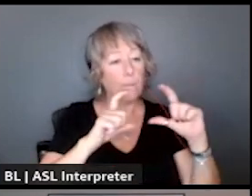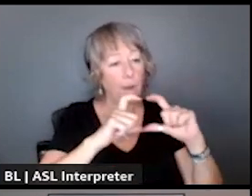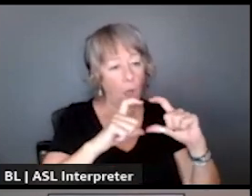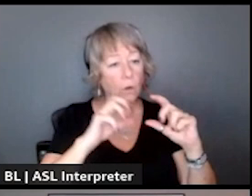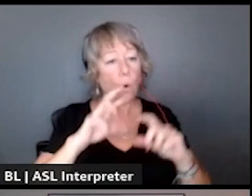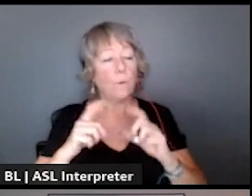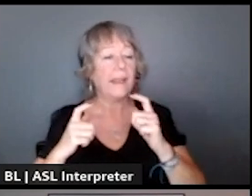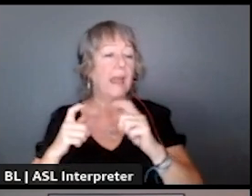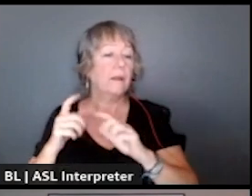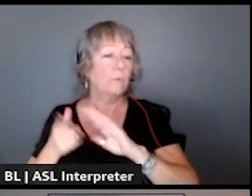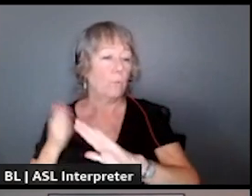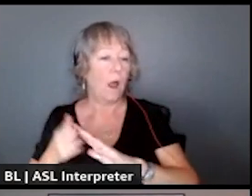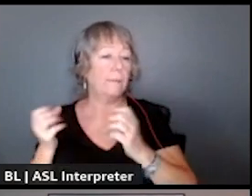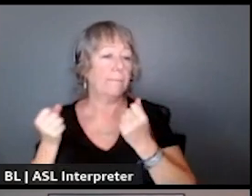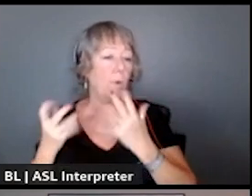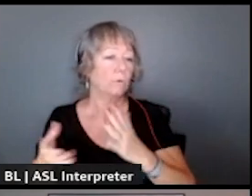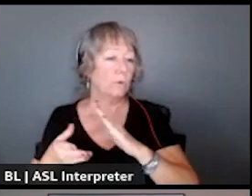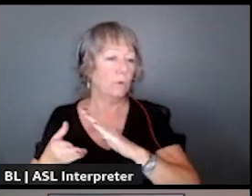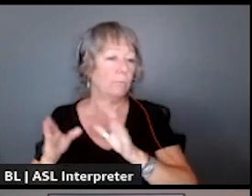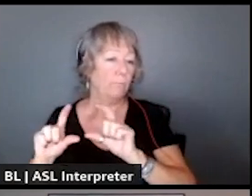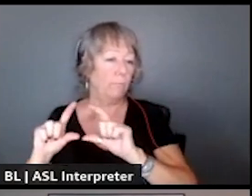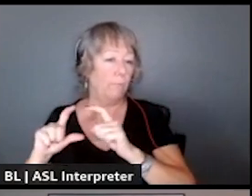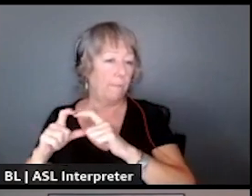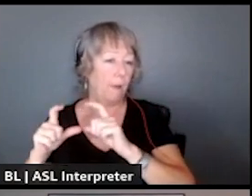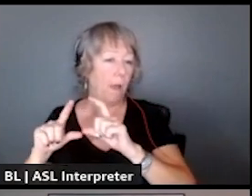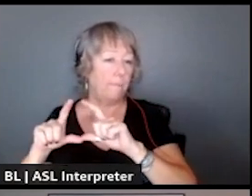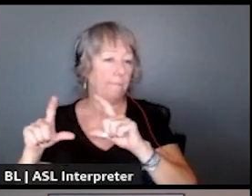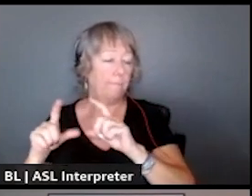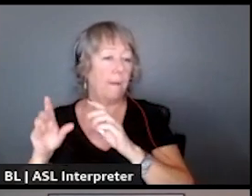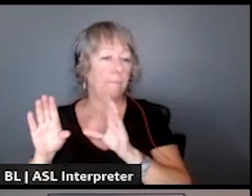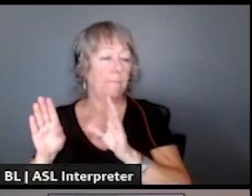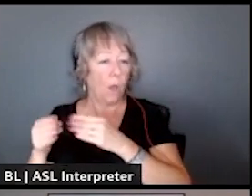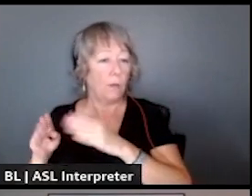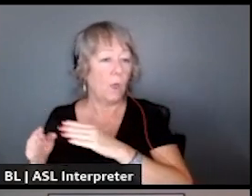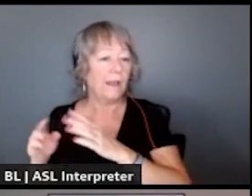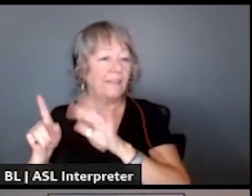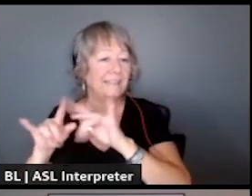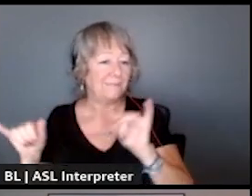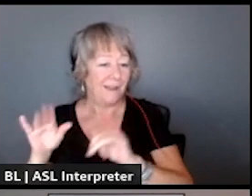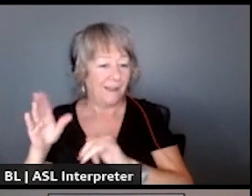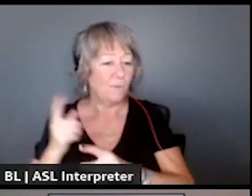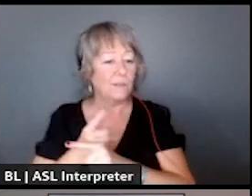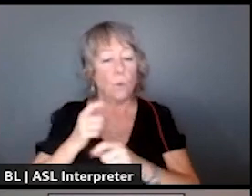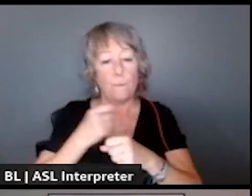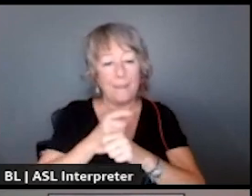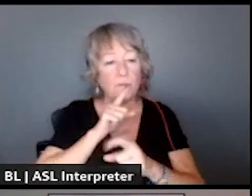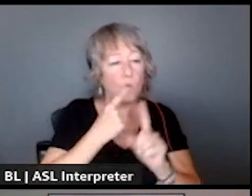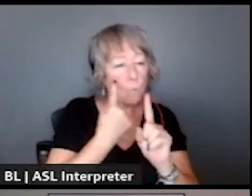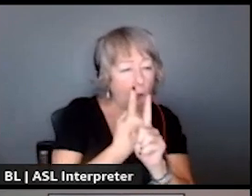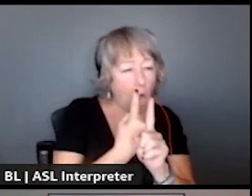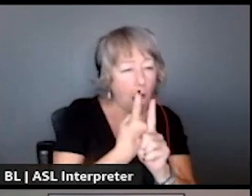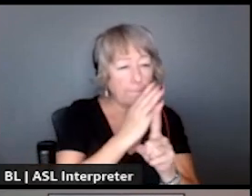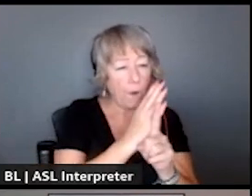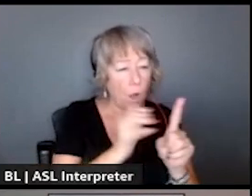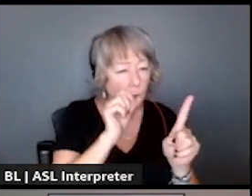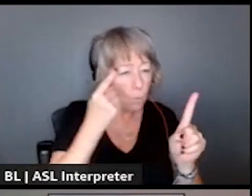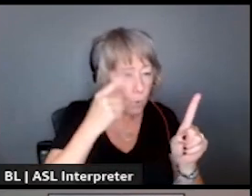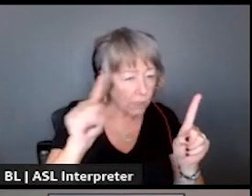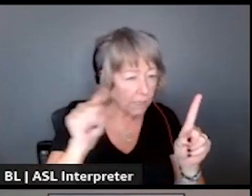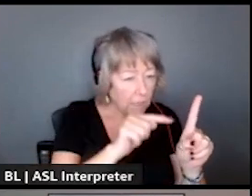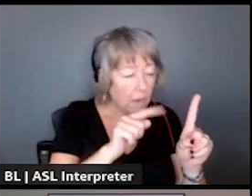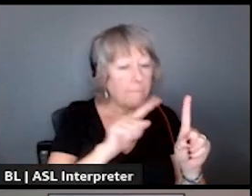for cloud. I actually want to use some of these devices. It's an optional thing, but if I want to use a quantum computer, I'm just going to go ahead and